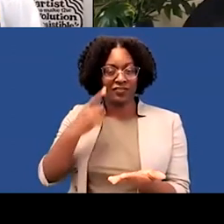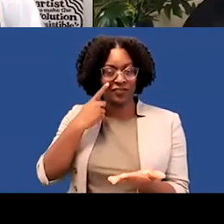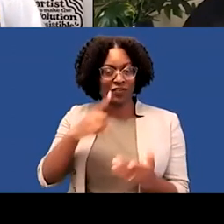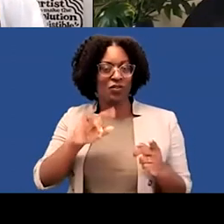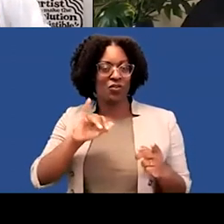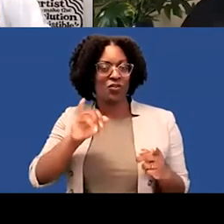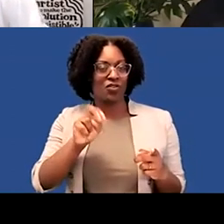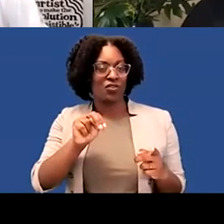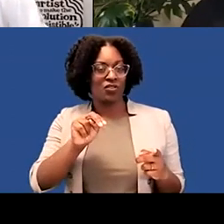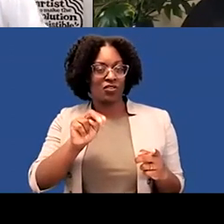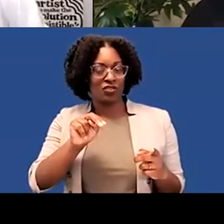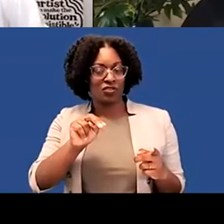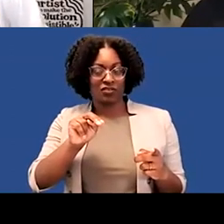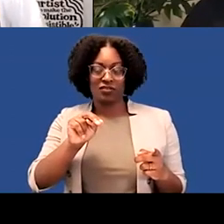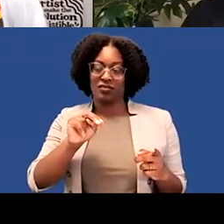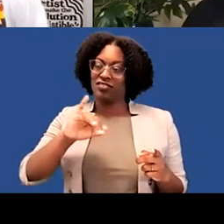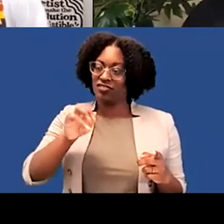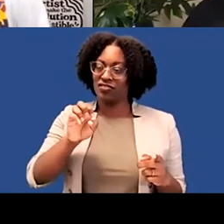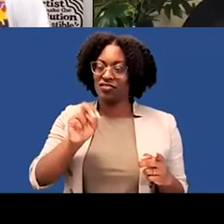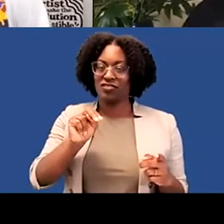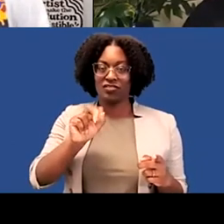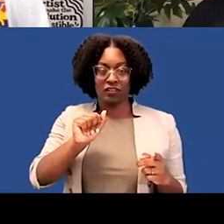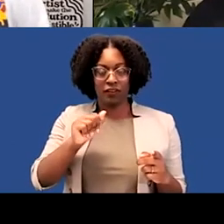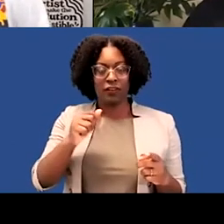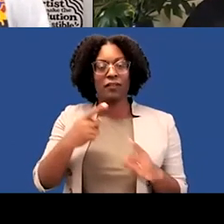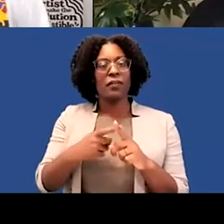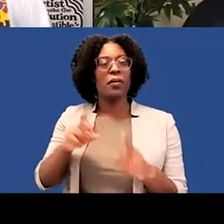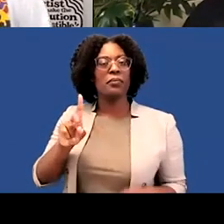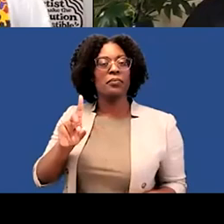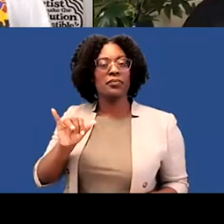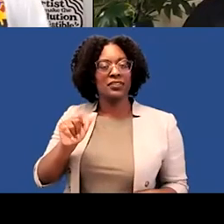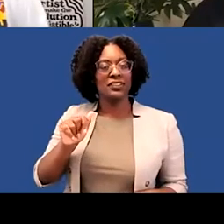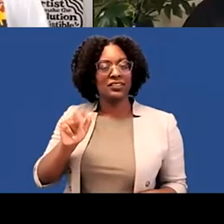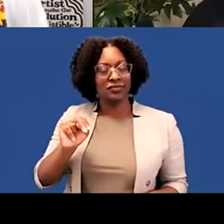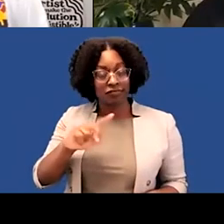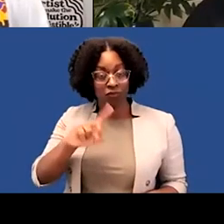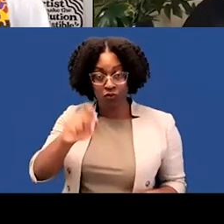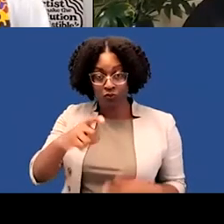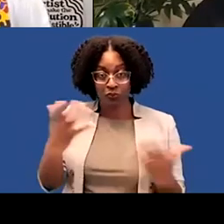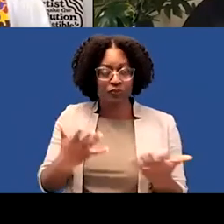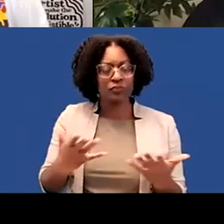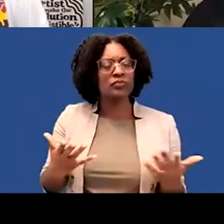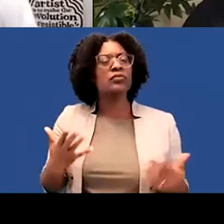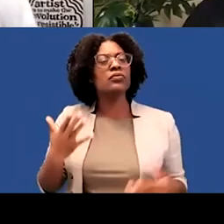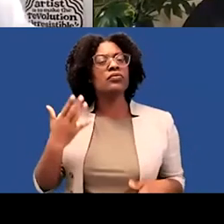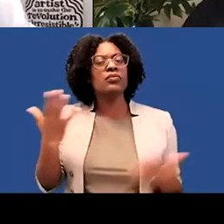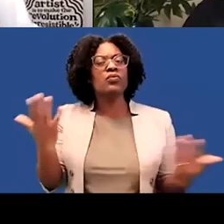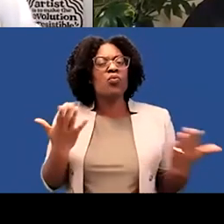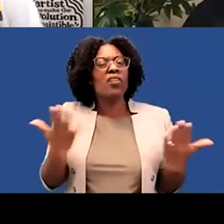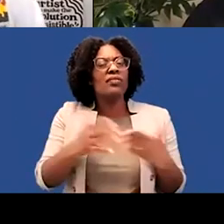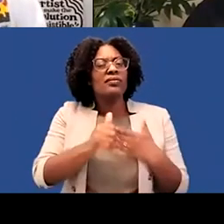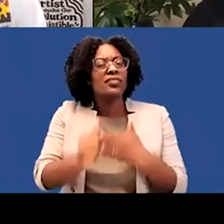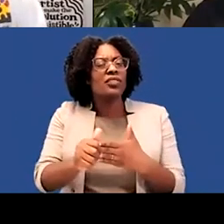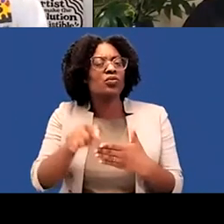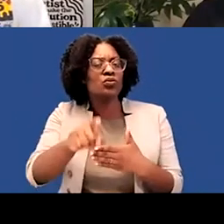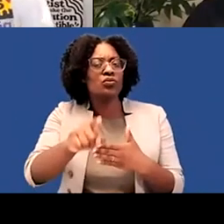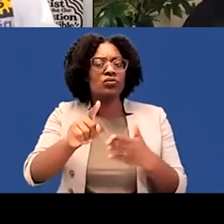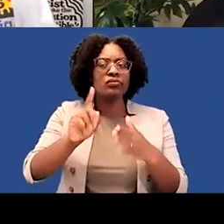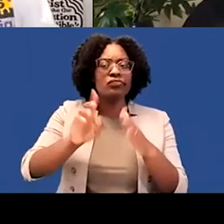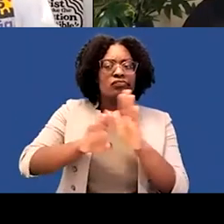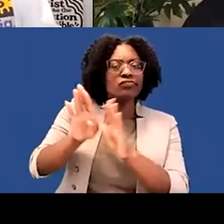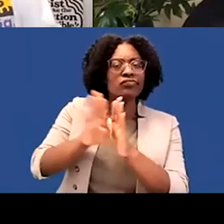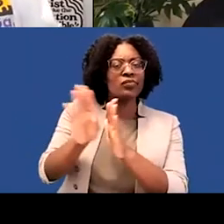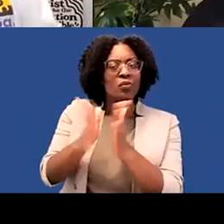From Dylan, what led you to want to create a mixed media book with text, images, and